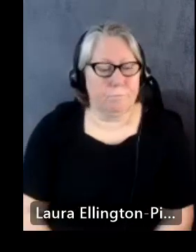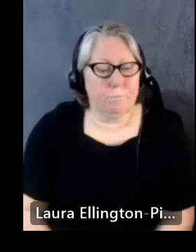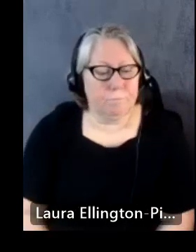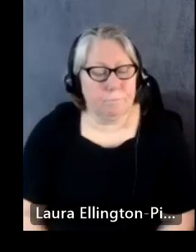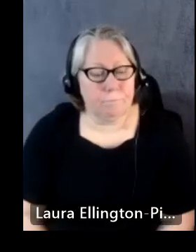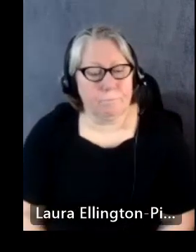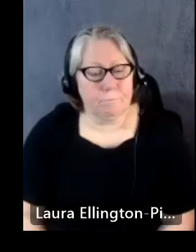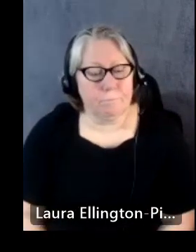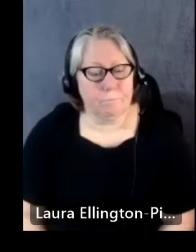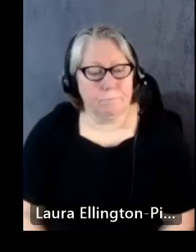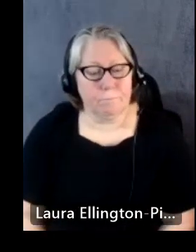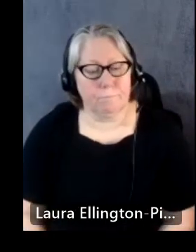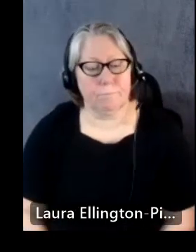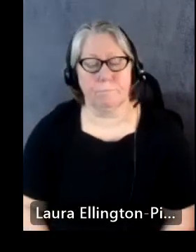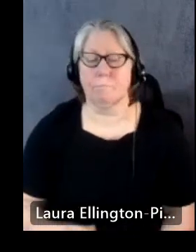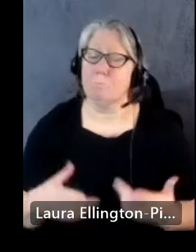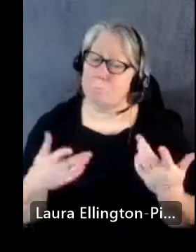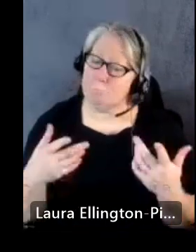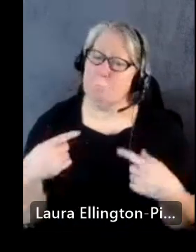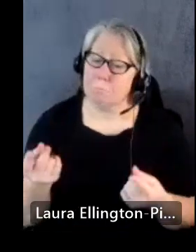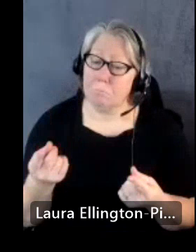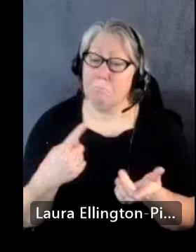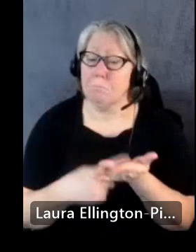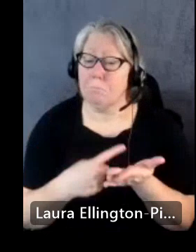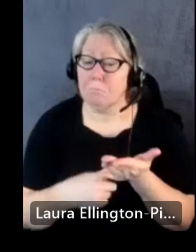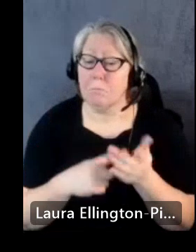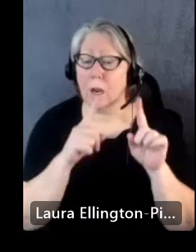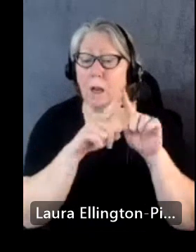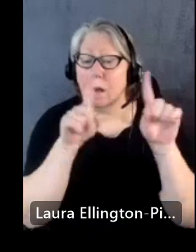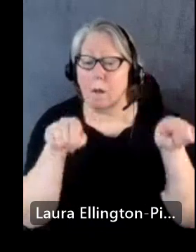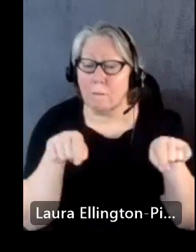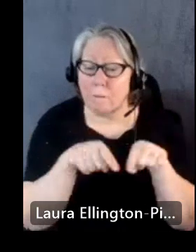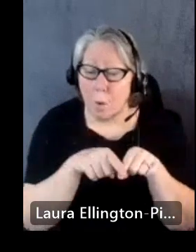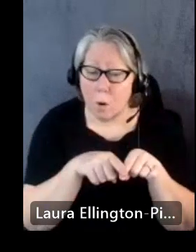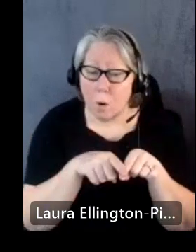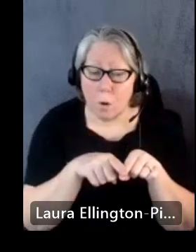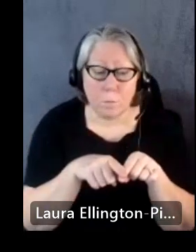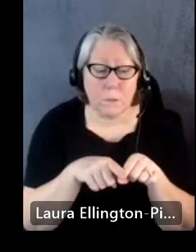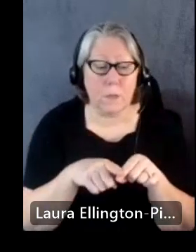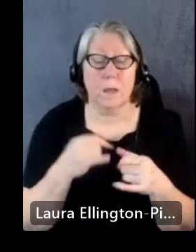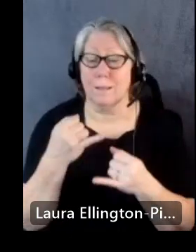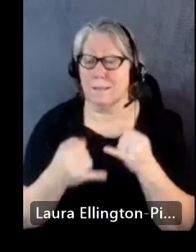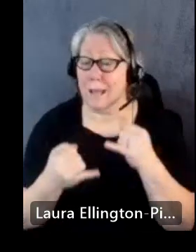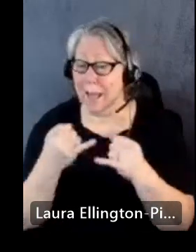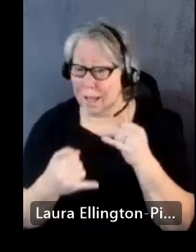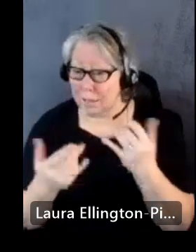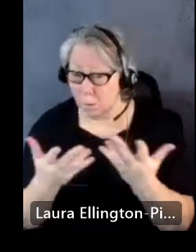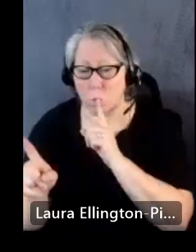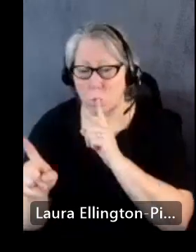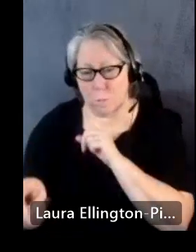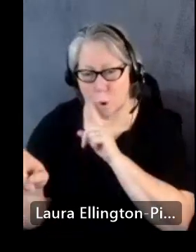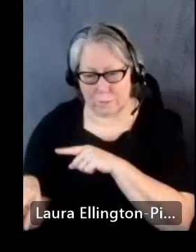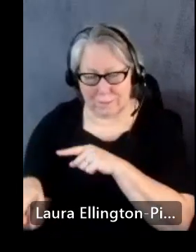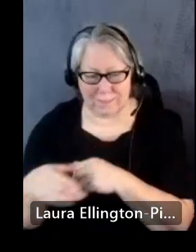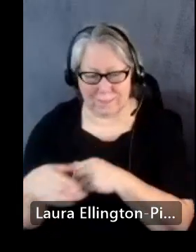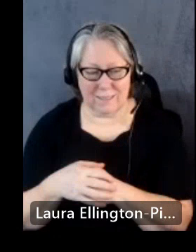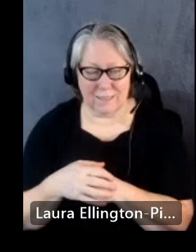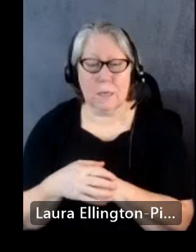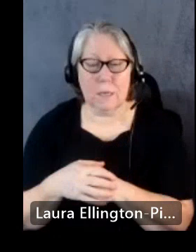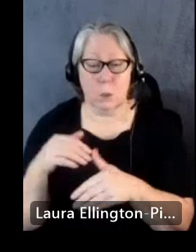So we talked a lot about forms. Last, I'll talk about reports. So these are accessed in a